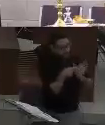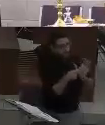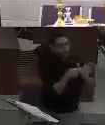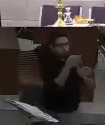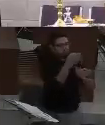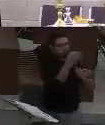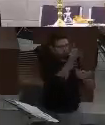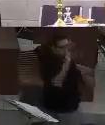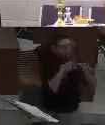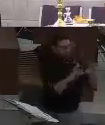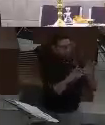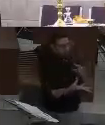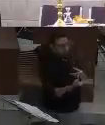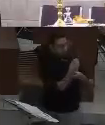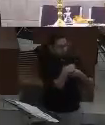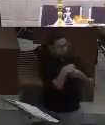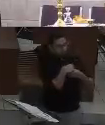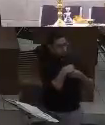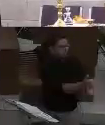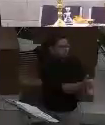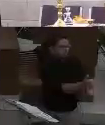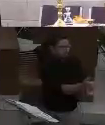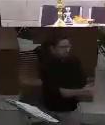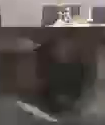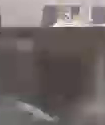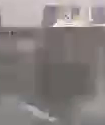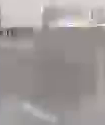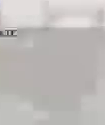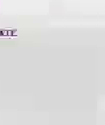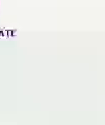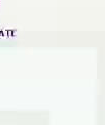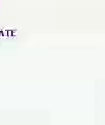this faith. In the name of God, our Creator, Jesus Christ.